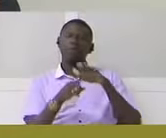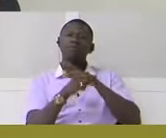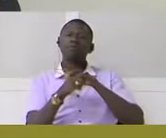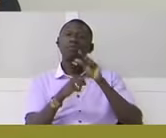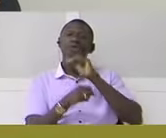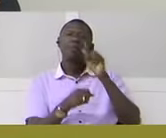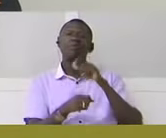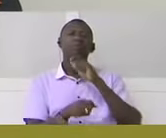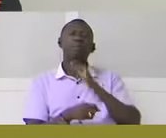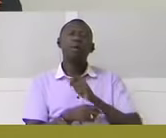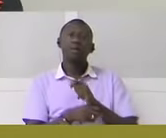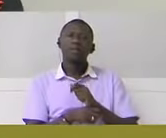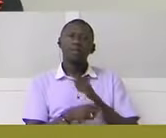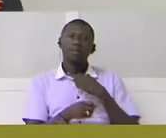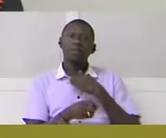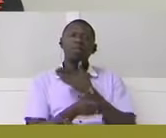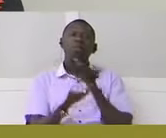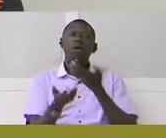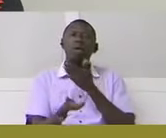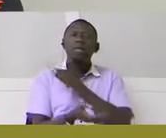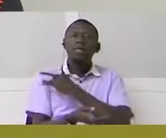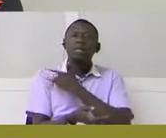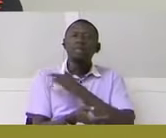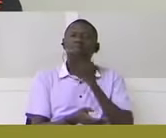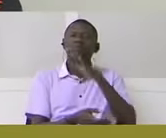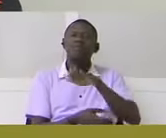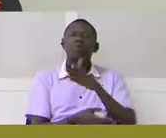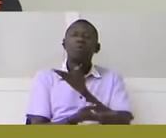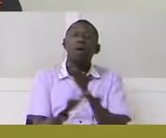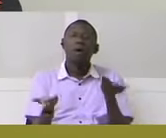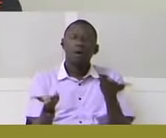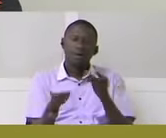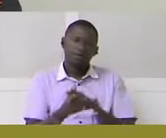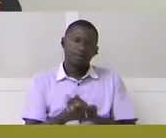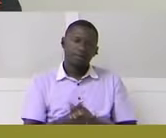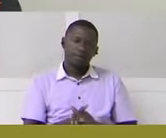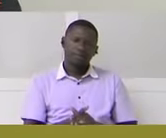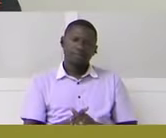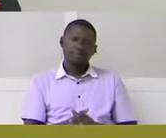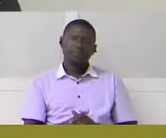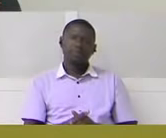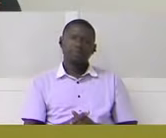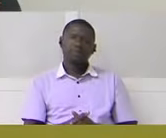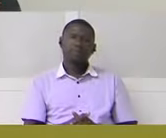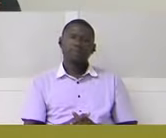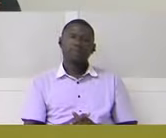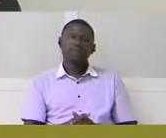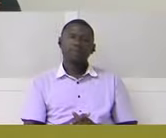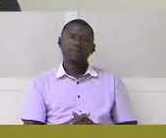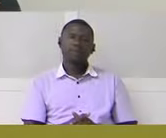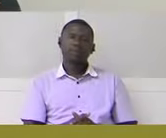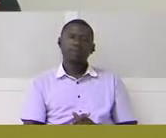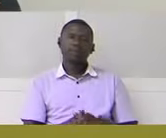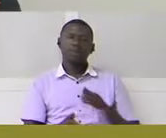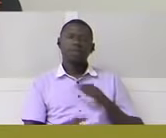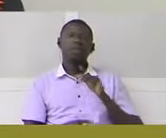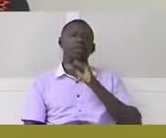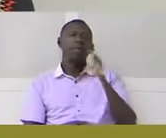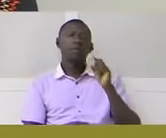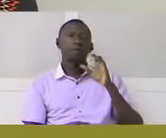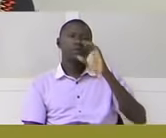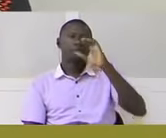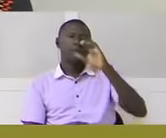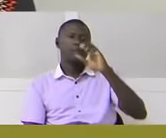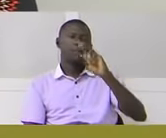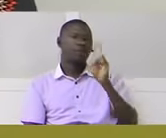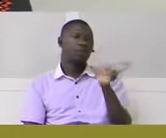accident occurred. Ato fonye ngato na kontong ya fonye fana accident ngi kera mintole. His name is Cherno Jalo. Ato mu Cherno